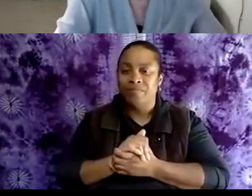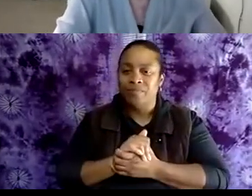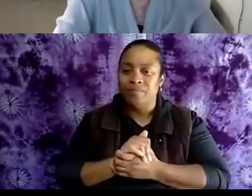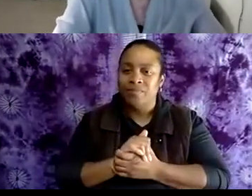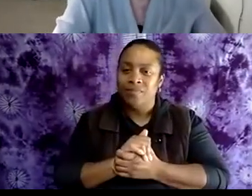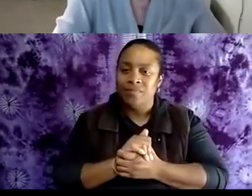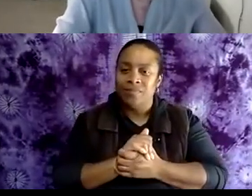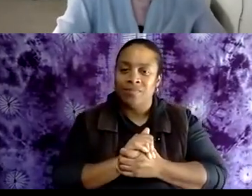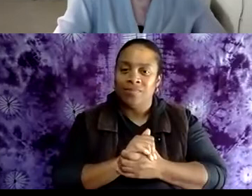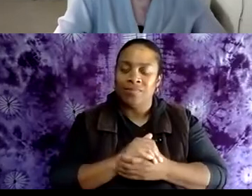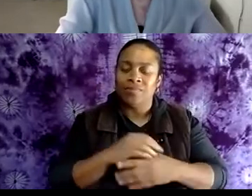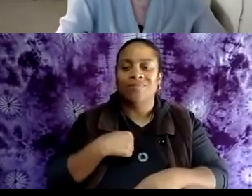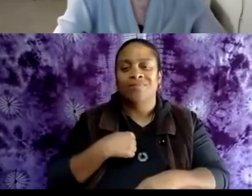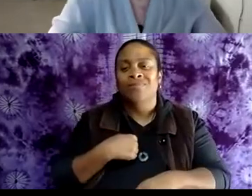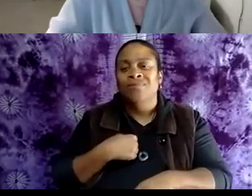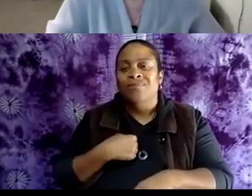Hey, I guess